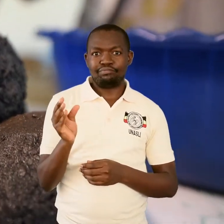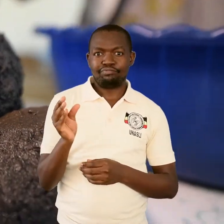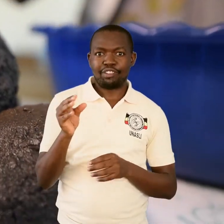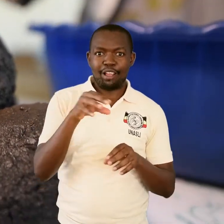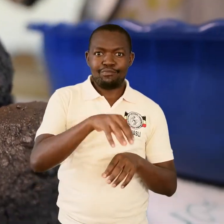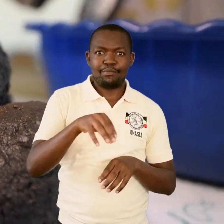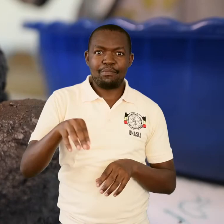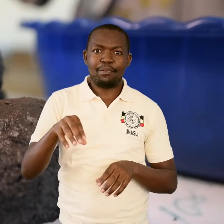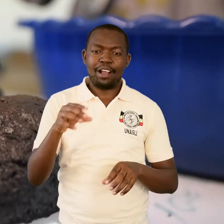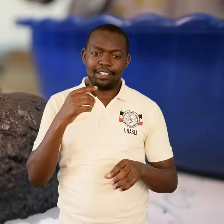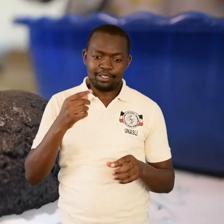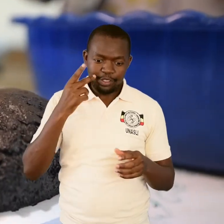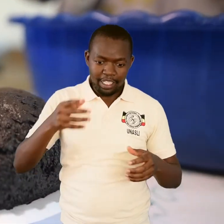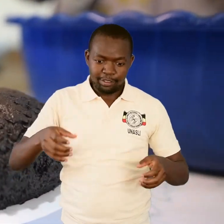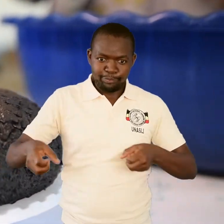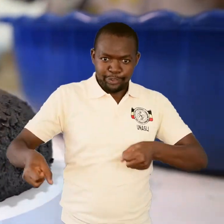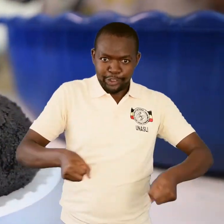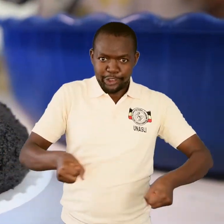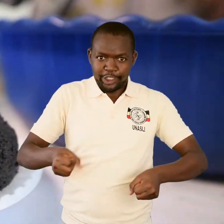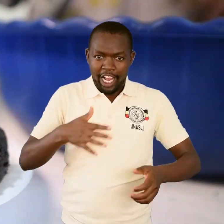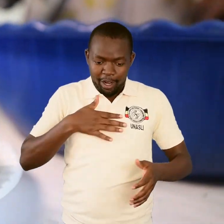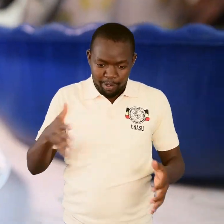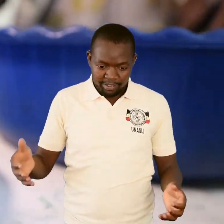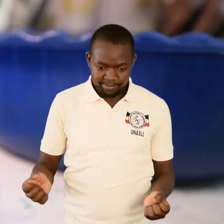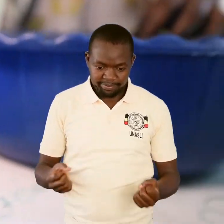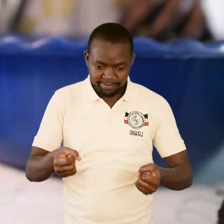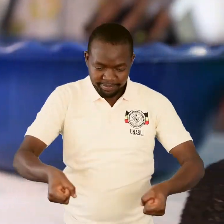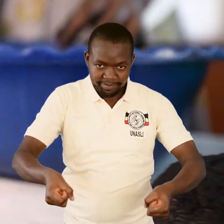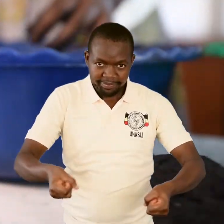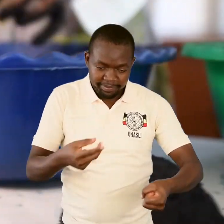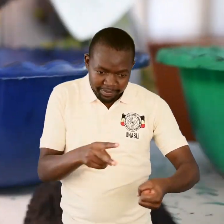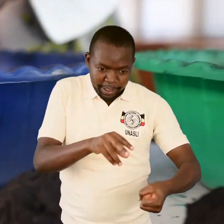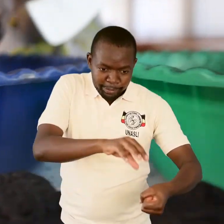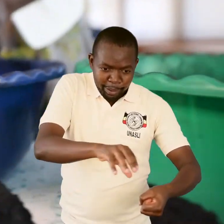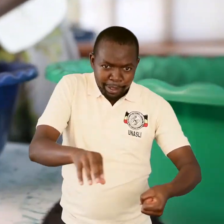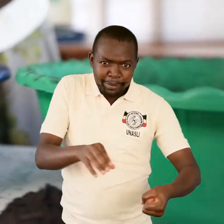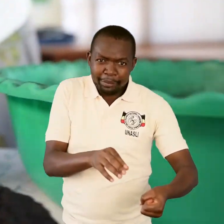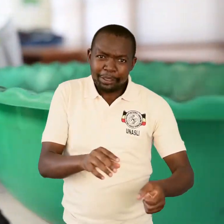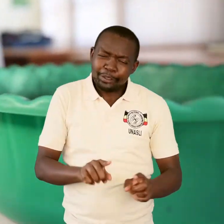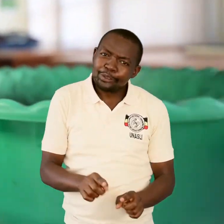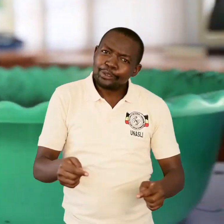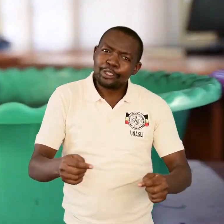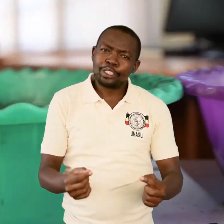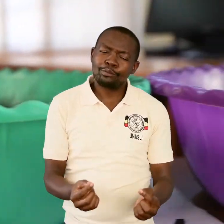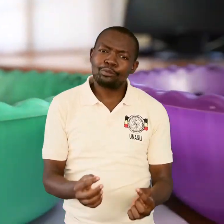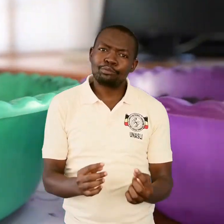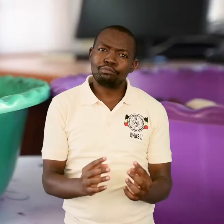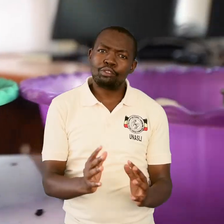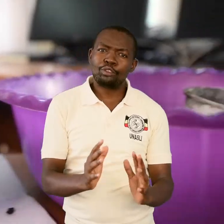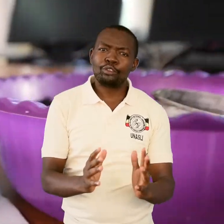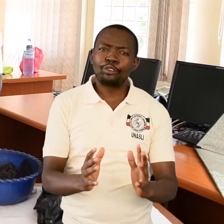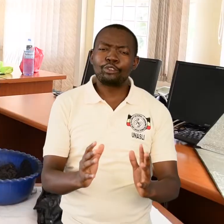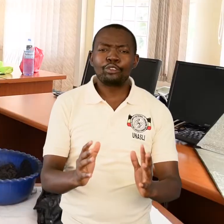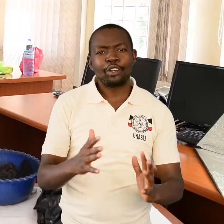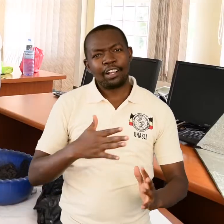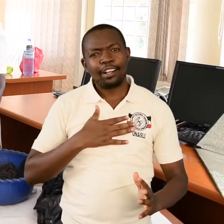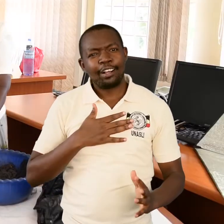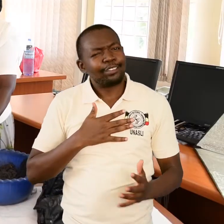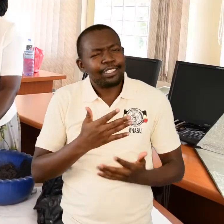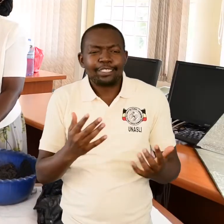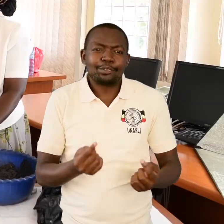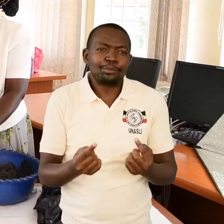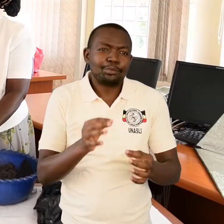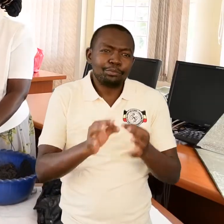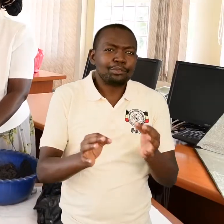our beans, cook our posho, or anything that you may wish to cook. Peace, can you let